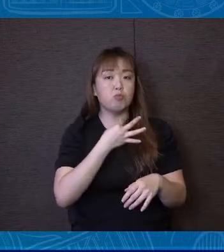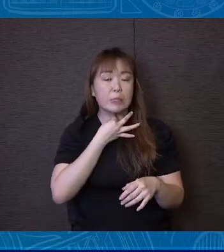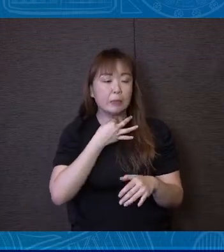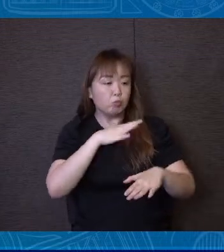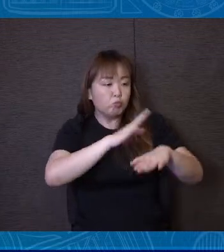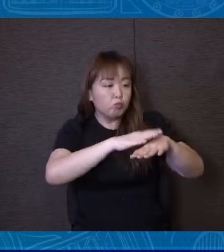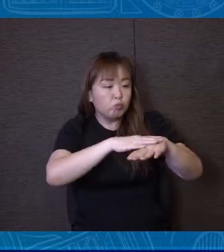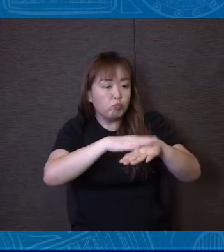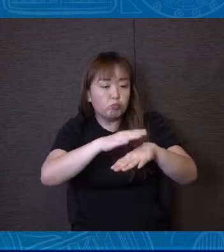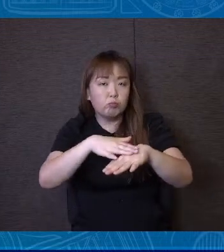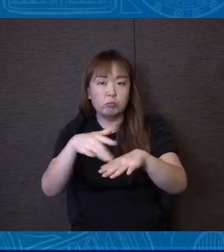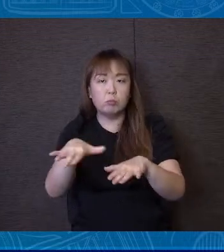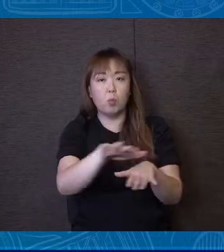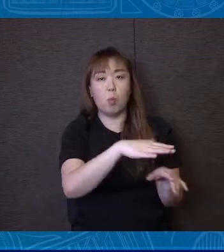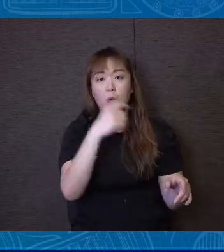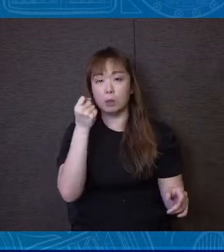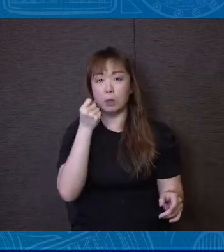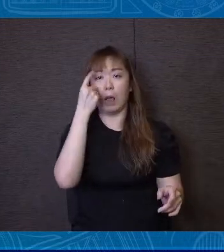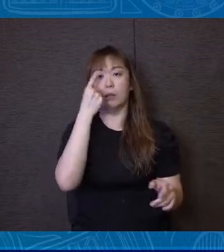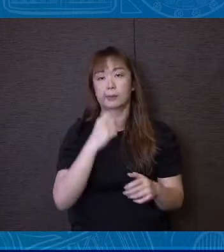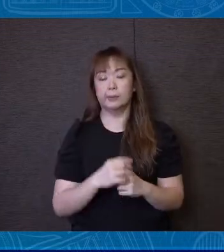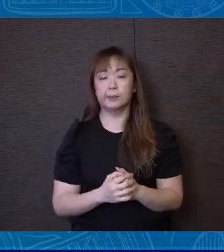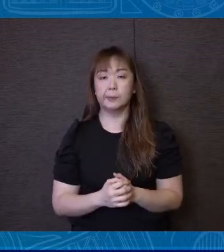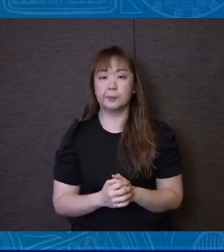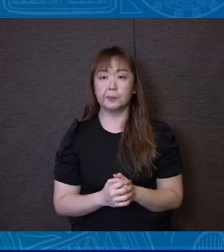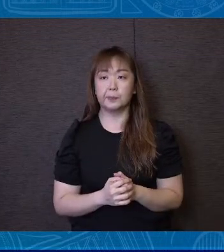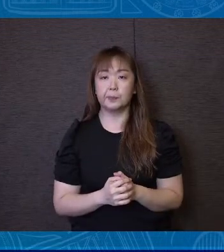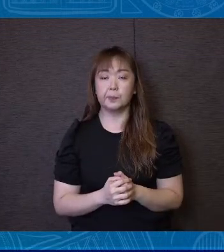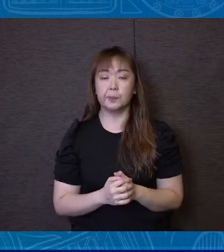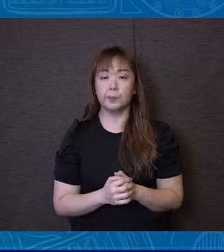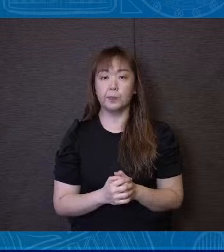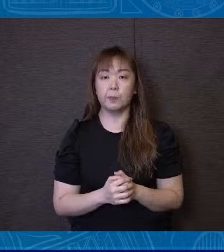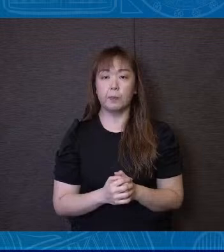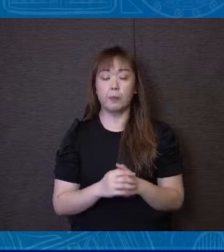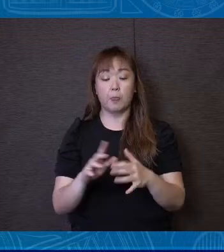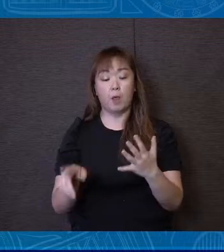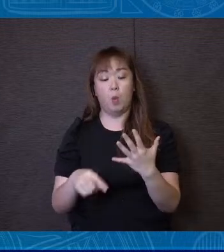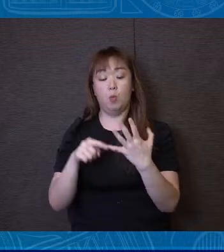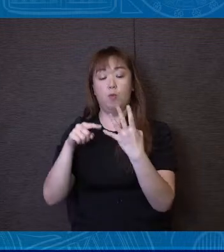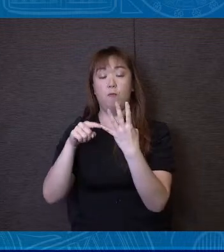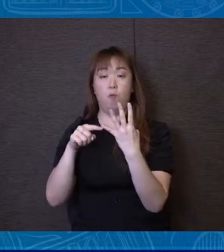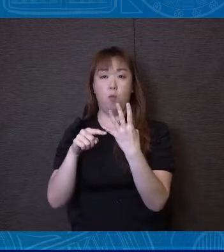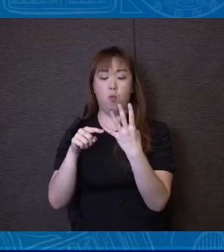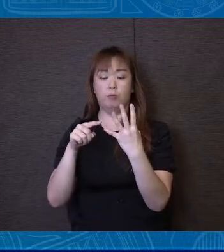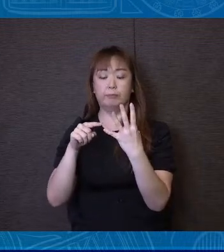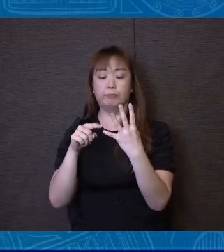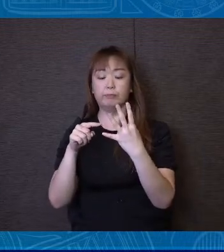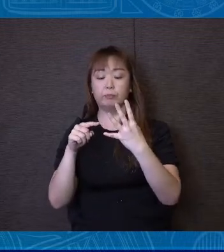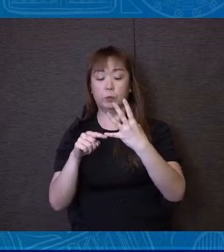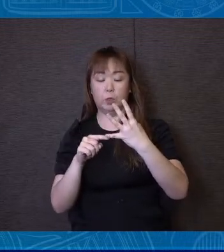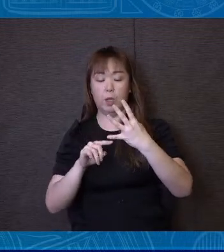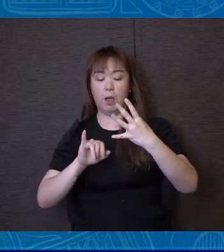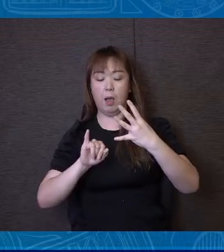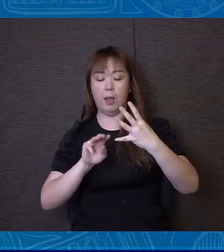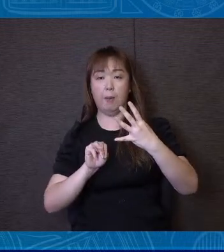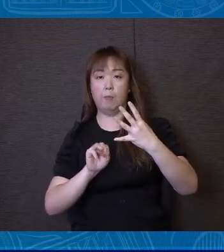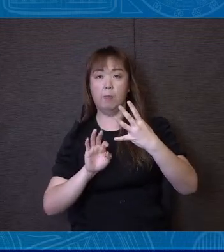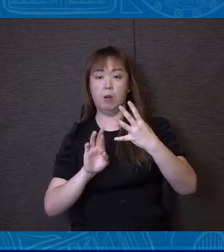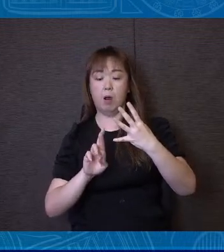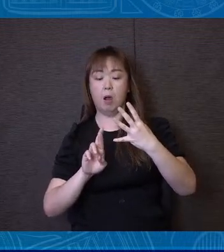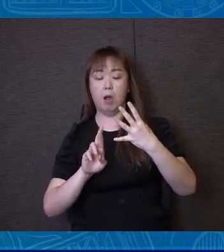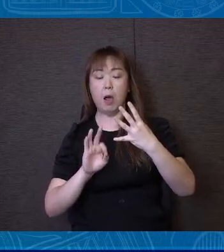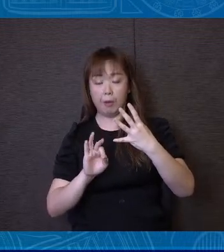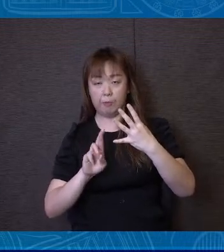alerted and understand the warning. To the fourth pillar, which is led by IFRC, about